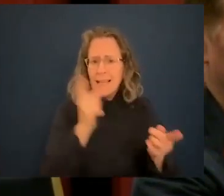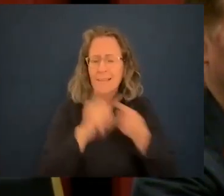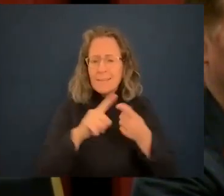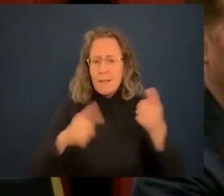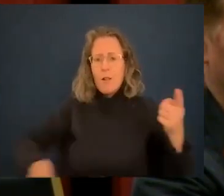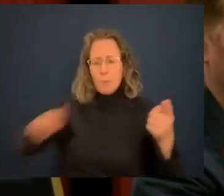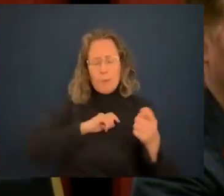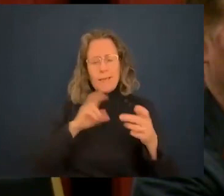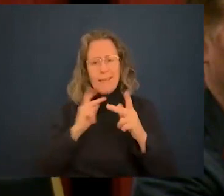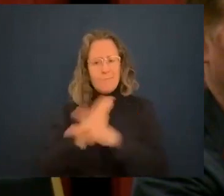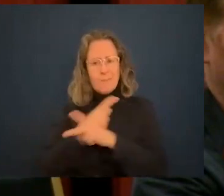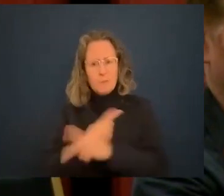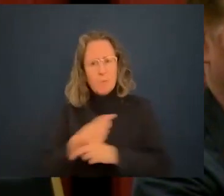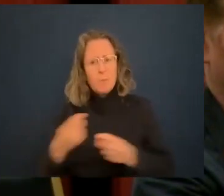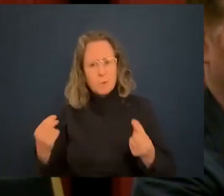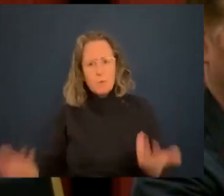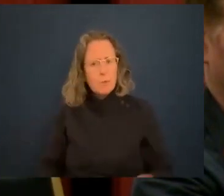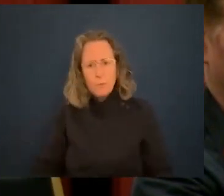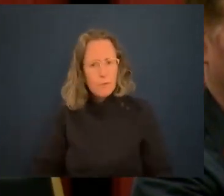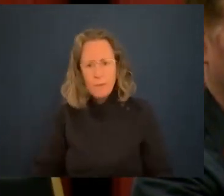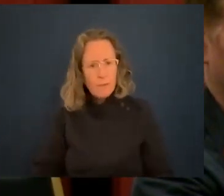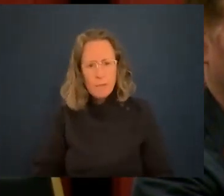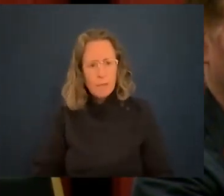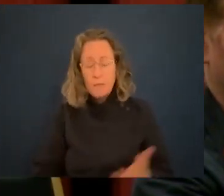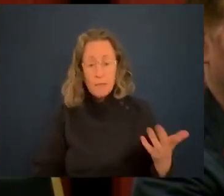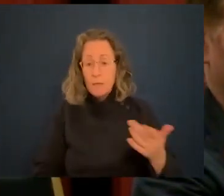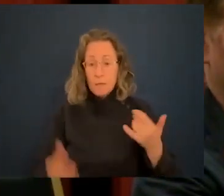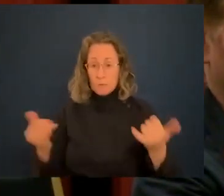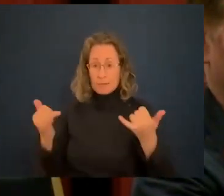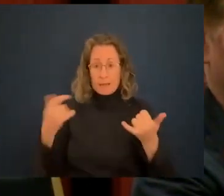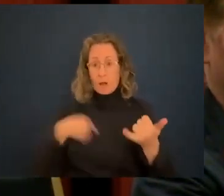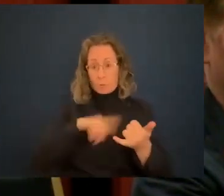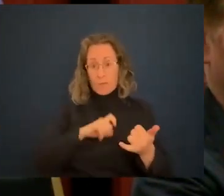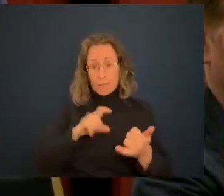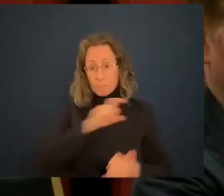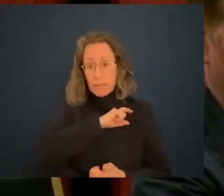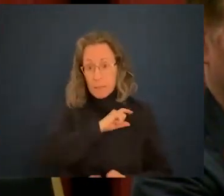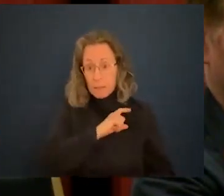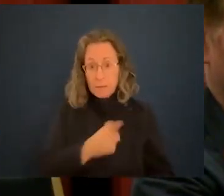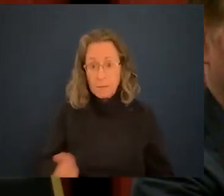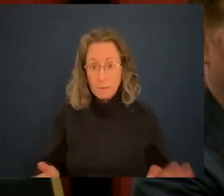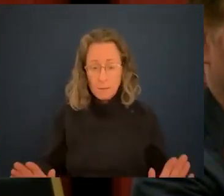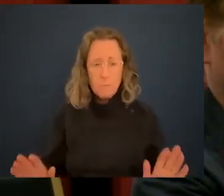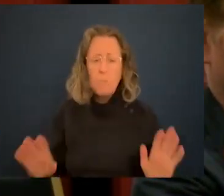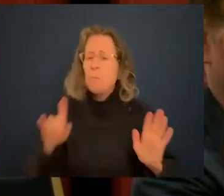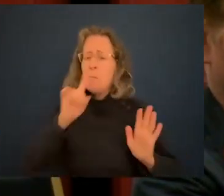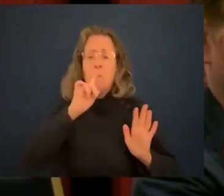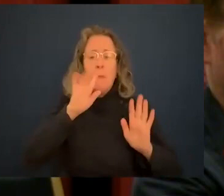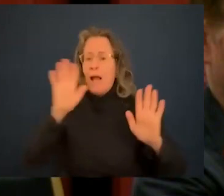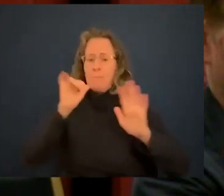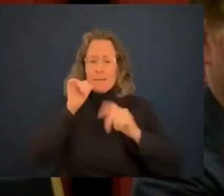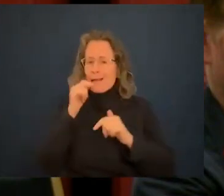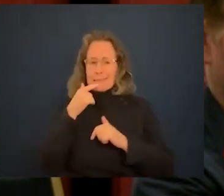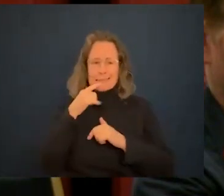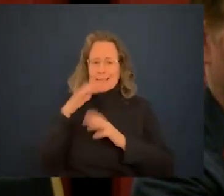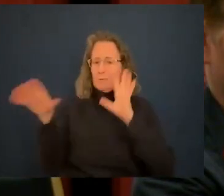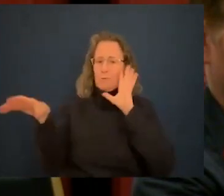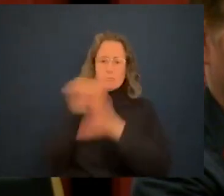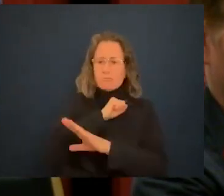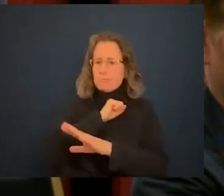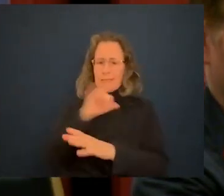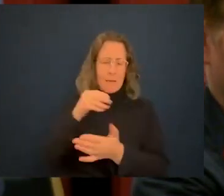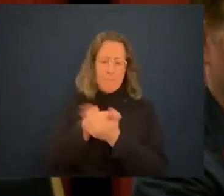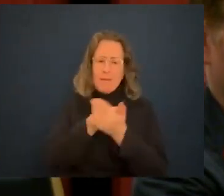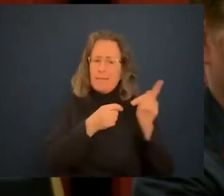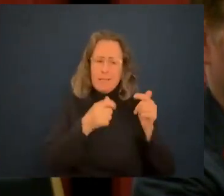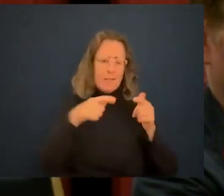and figure out because we know we have immediate needs for police officers right now and I am not saying to take money away from any of the good work that